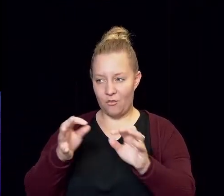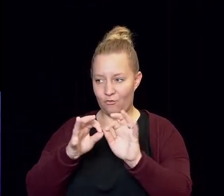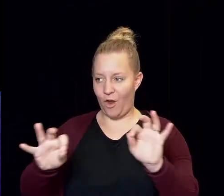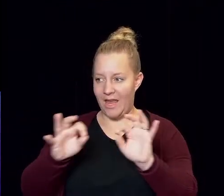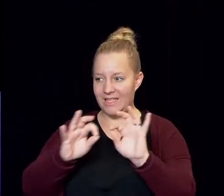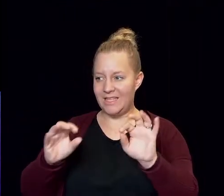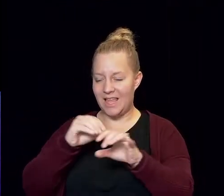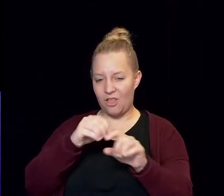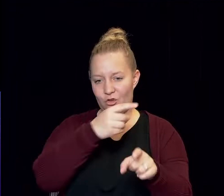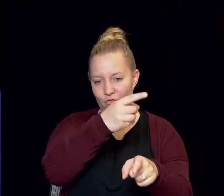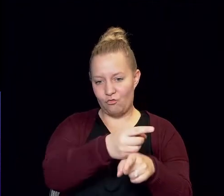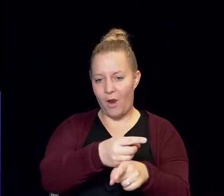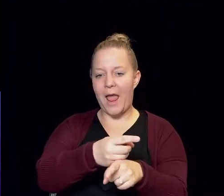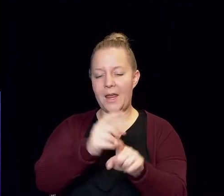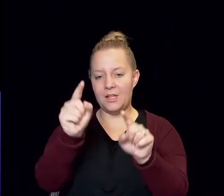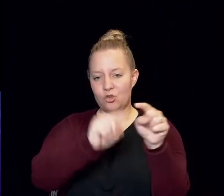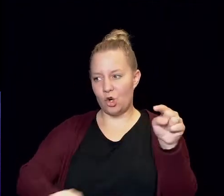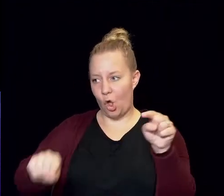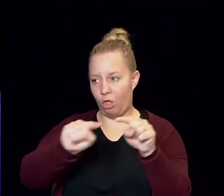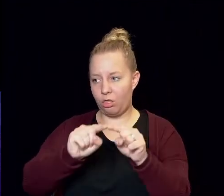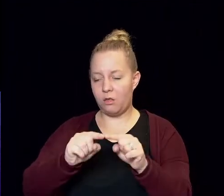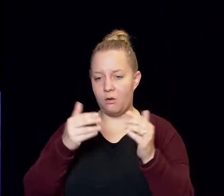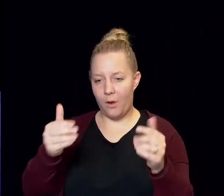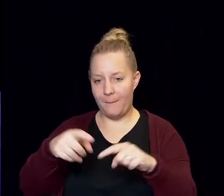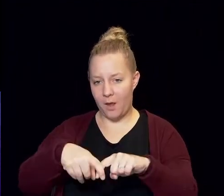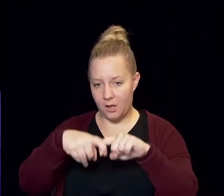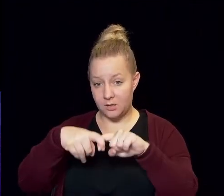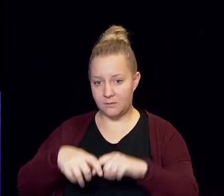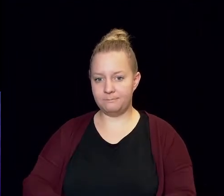phrases into the correct position. Go ahead and pause.